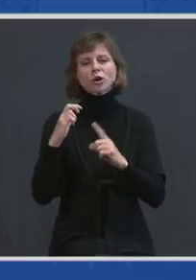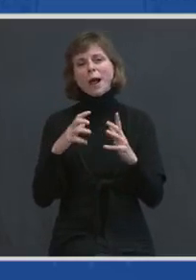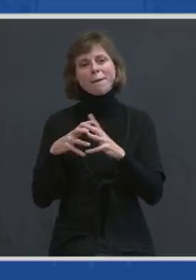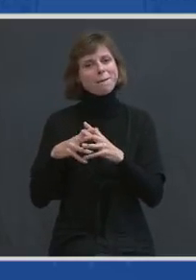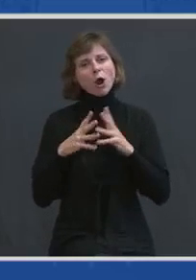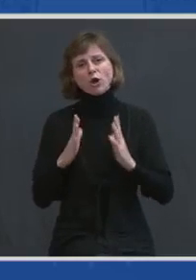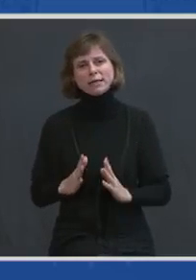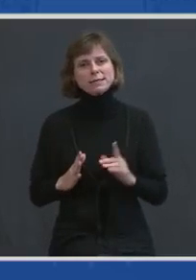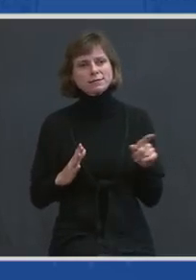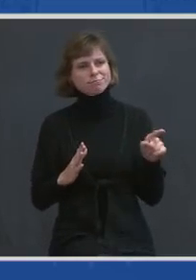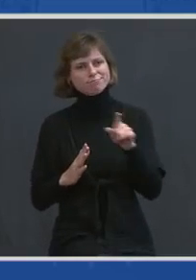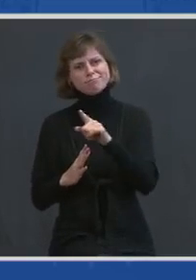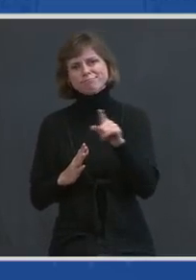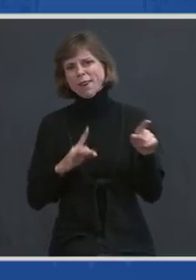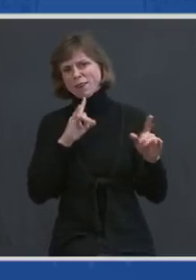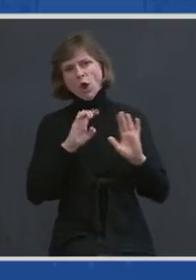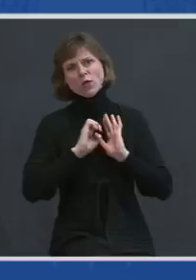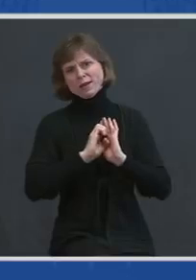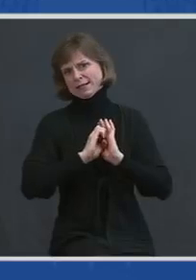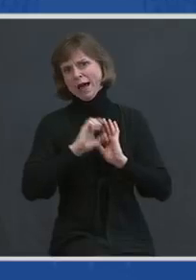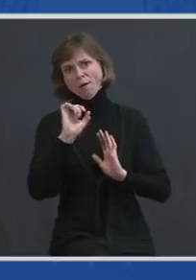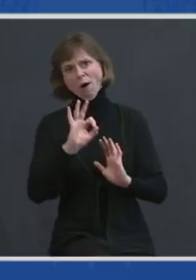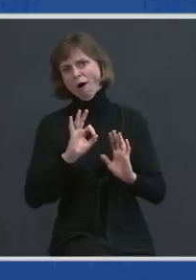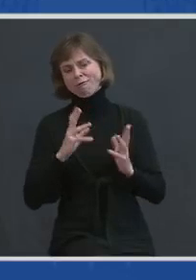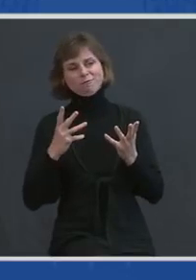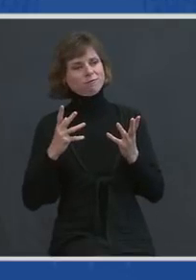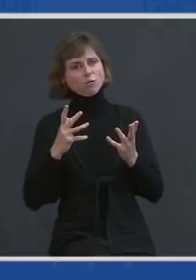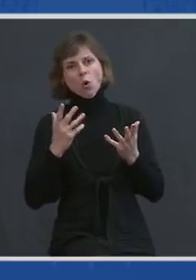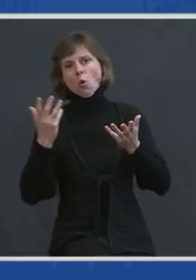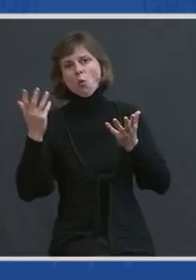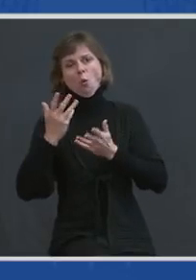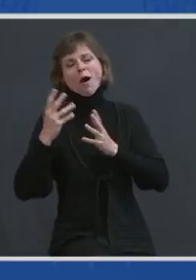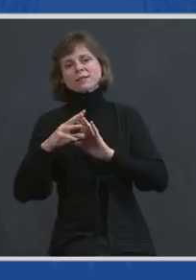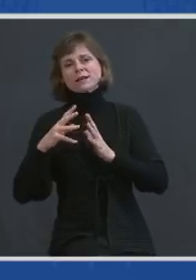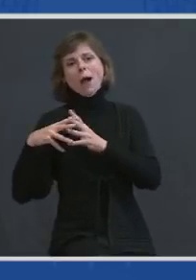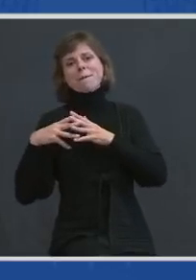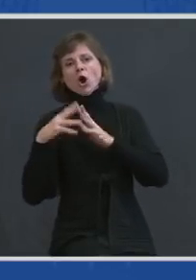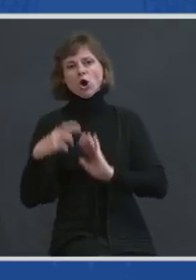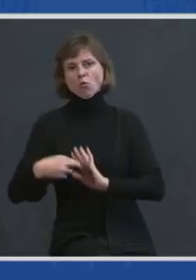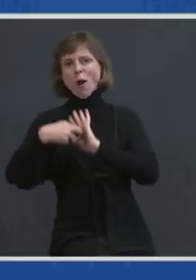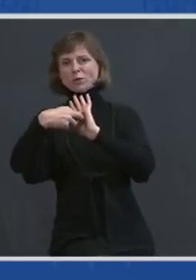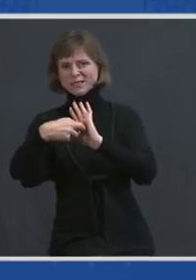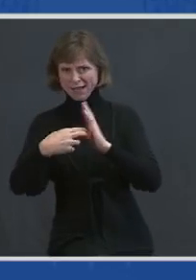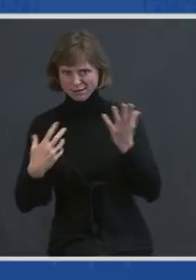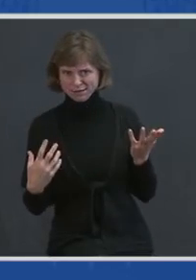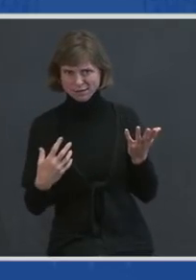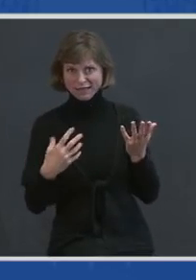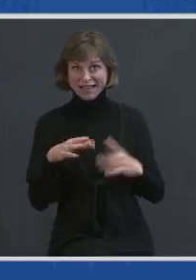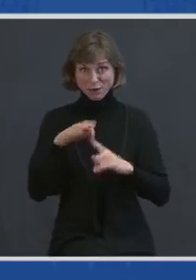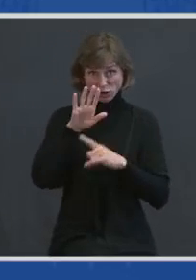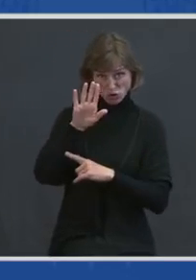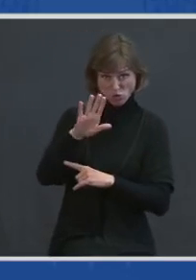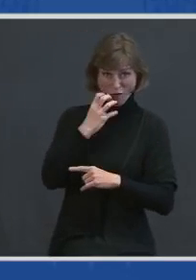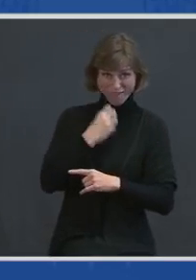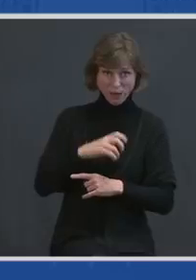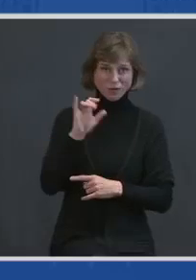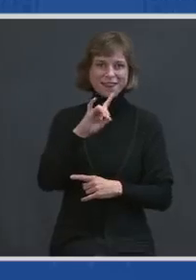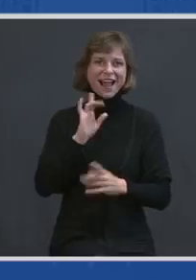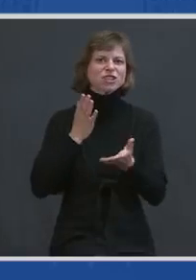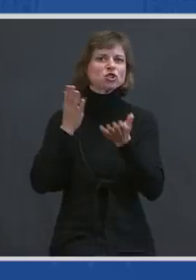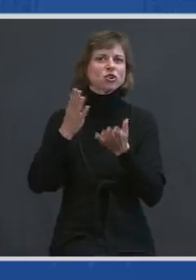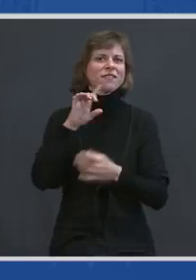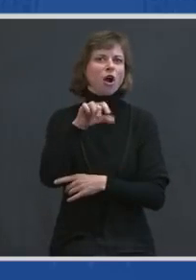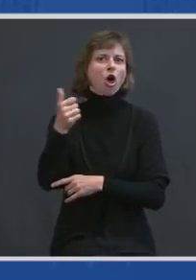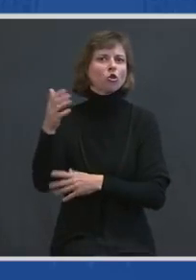exemplify what America stands for, and especially your values, which is service to others. And first we